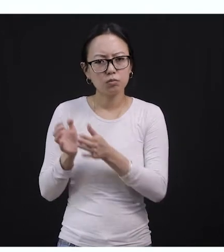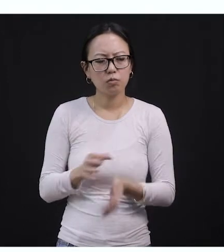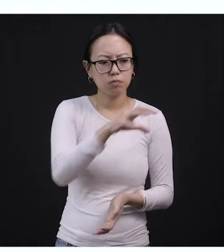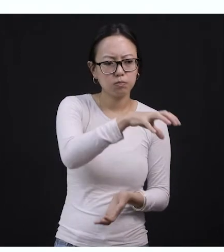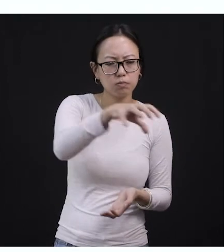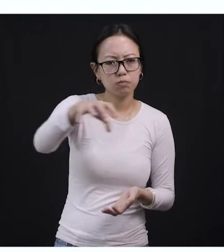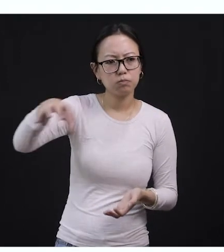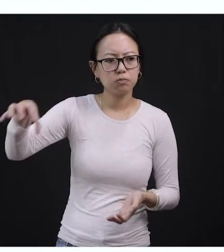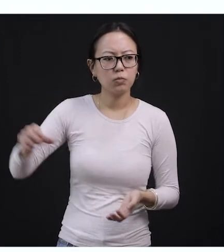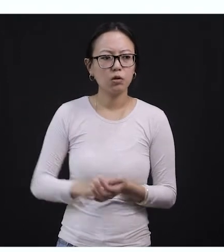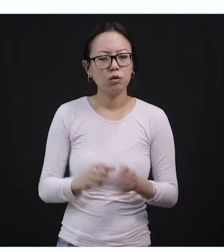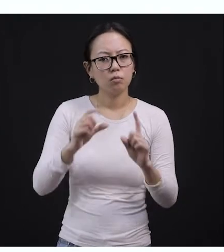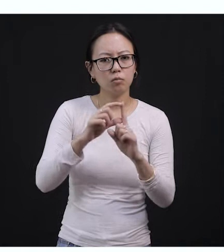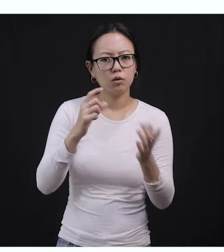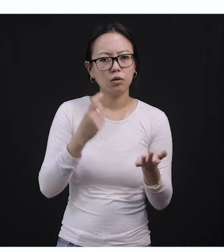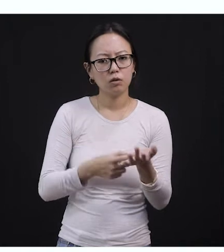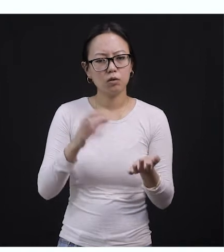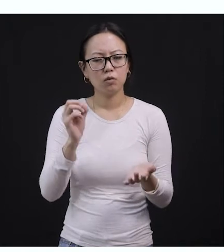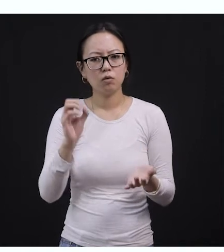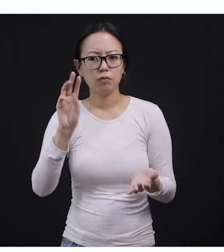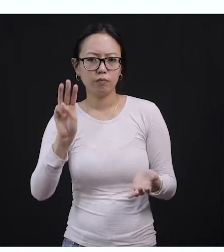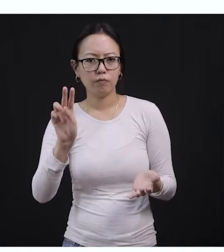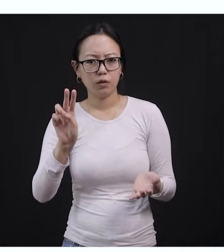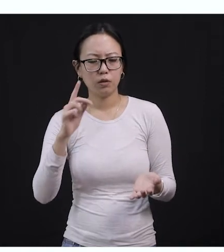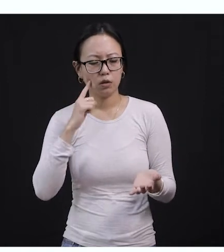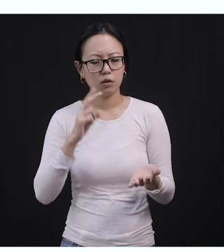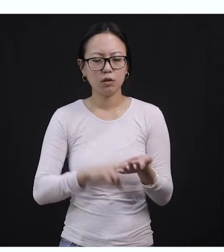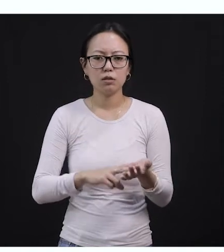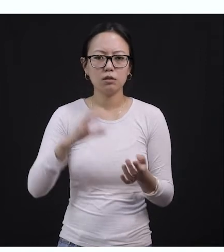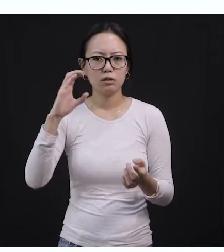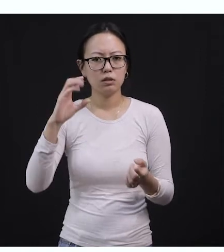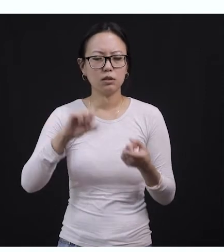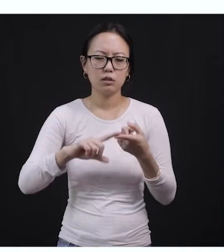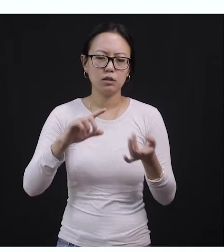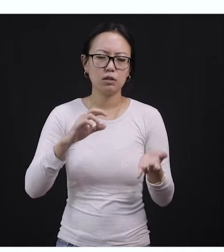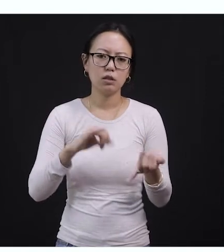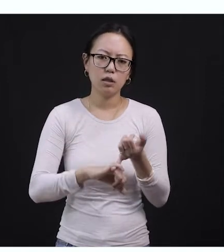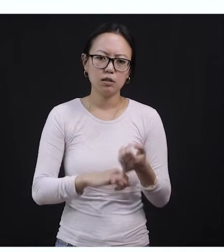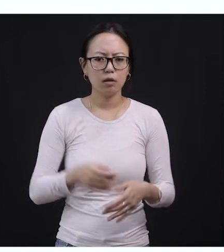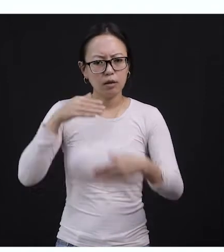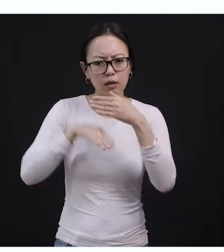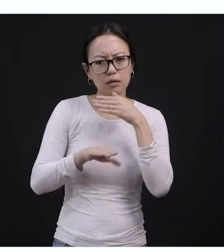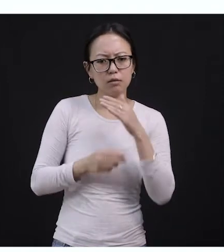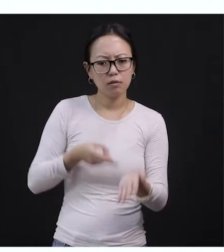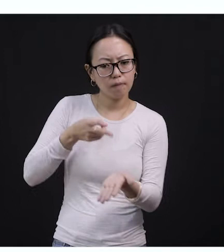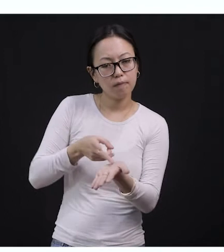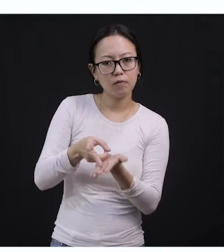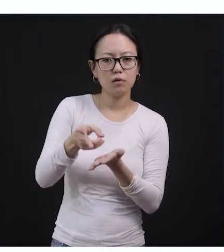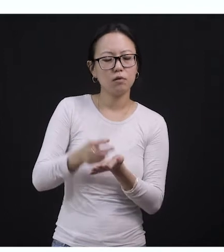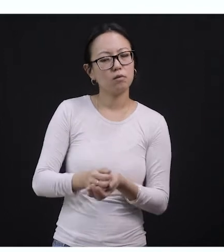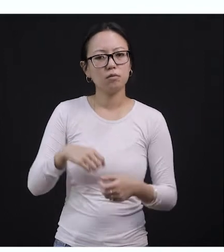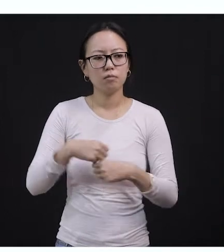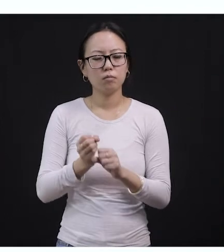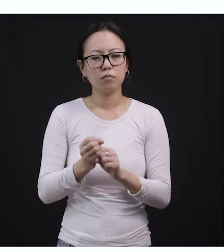for him to rule over his entire kingdom. So here in these districts and villages,